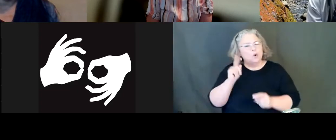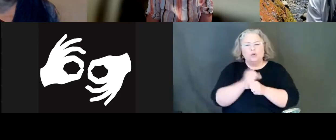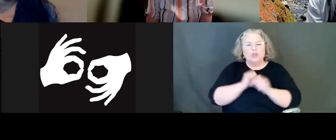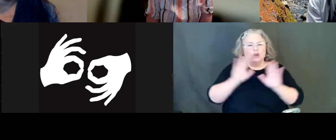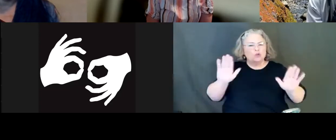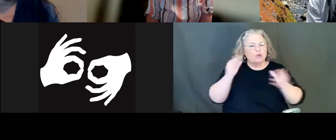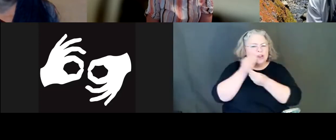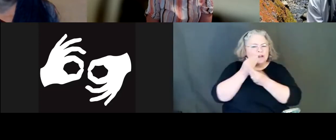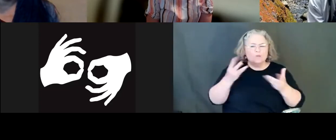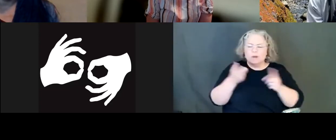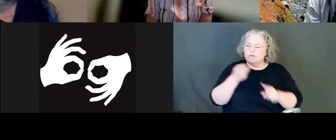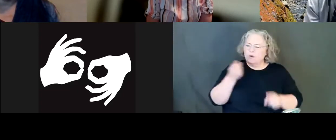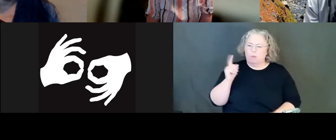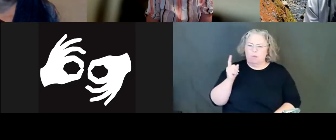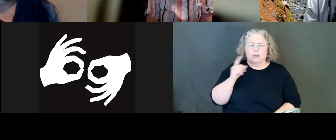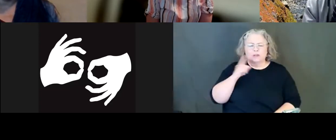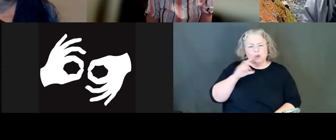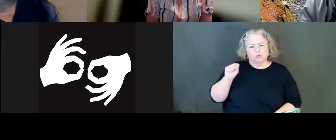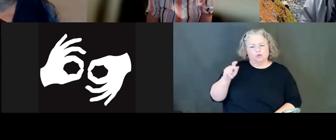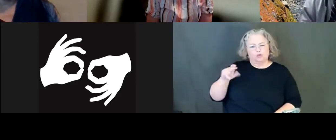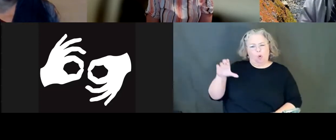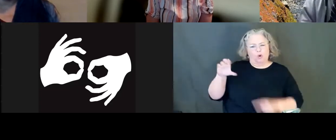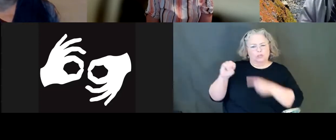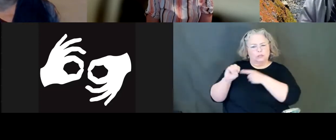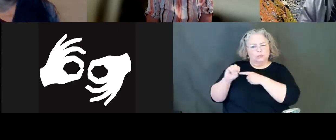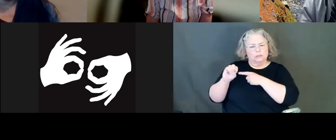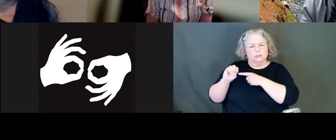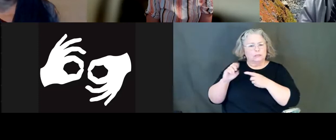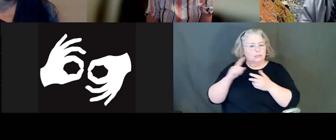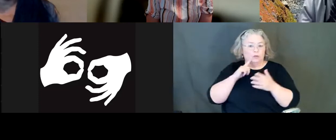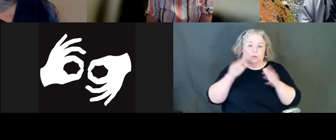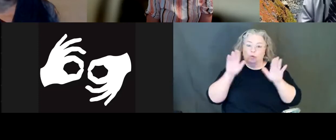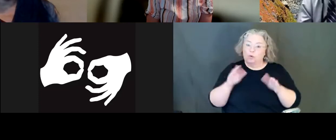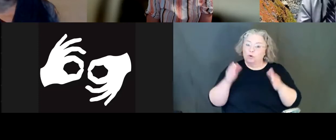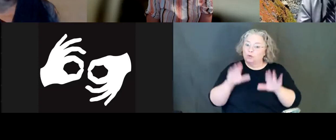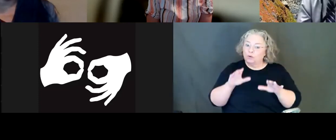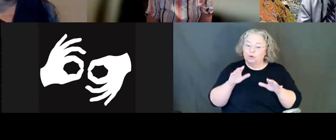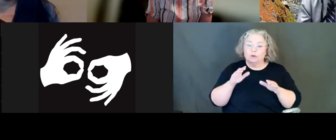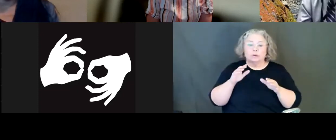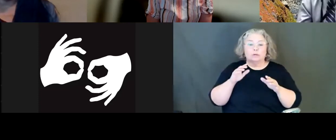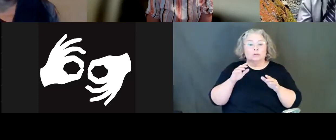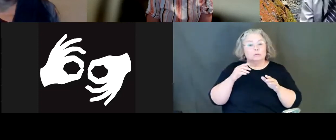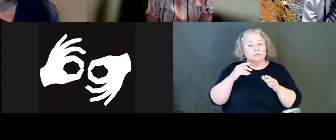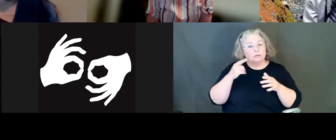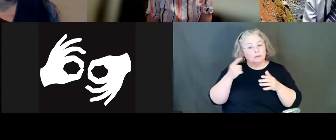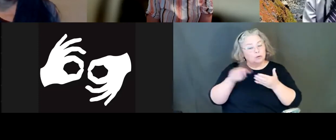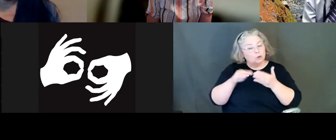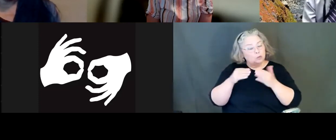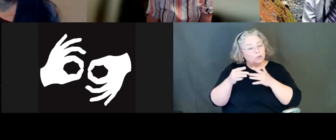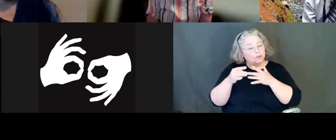from? Let's talk about sources. And this is a great chance to kind of direct community to